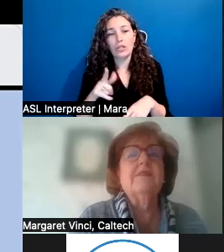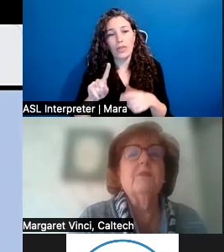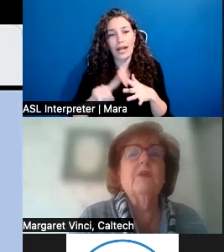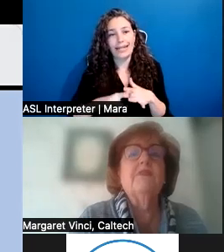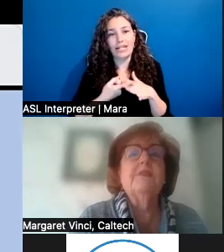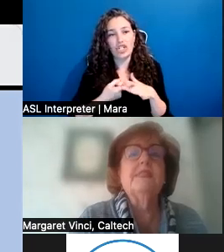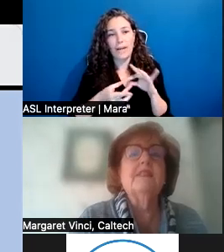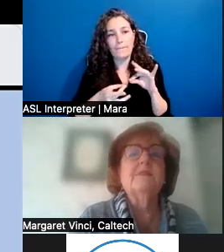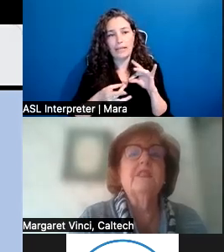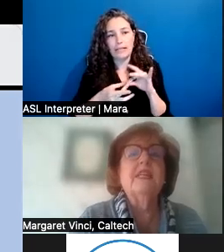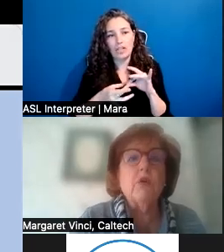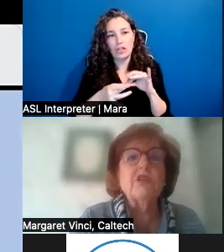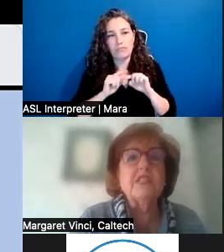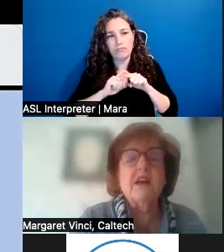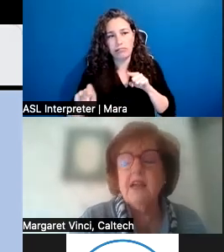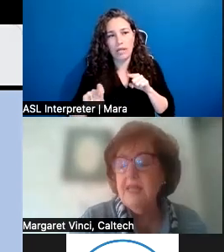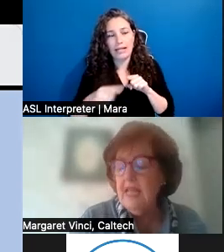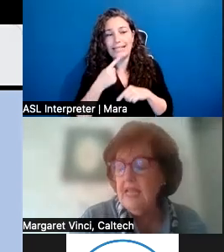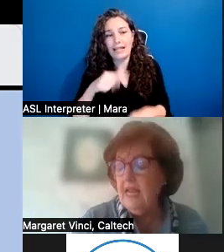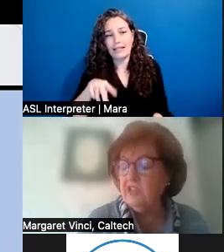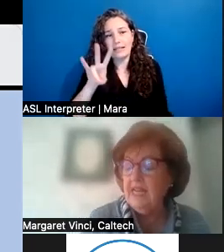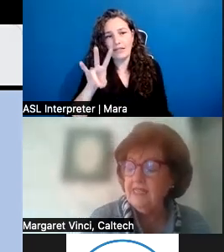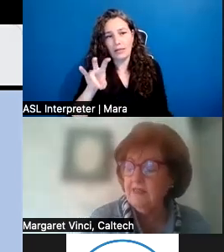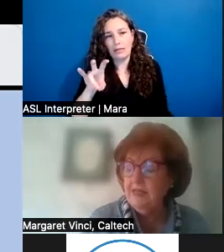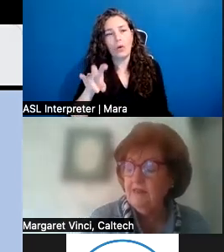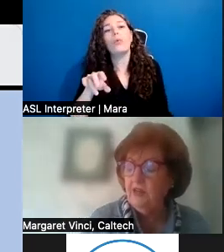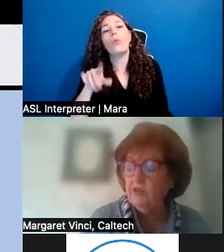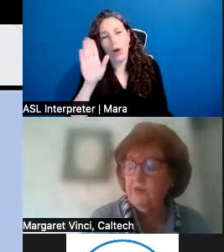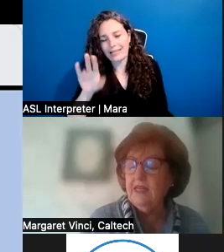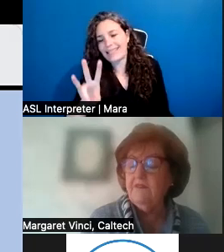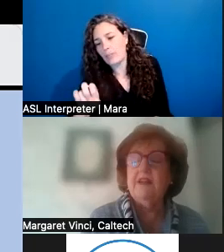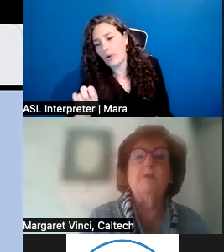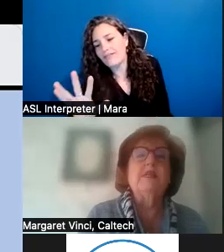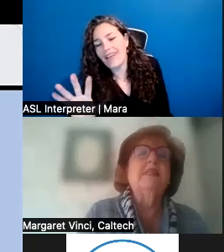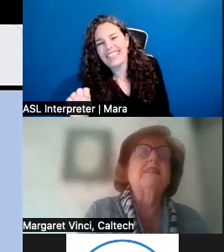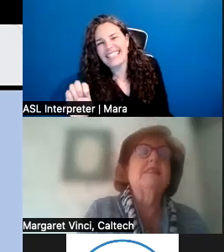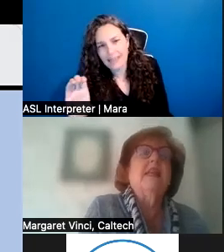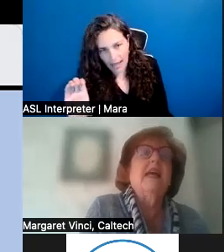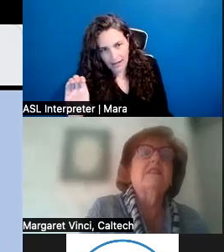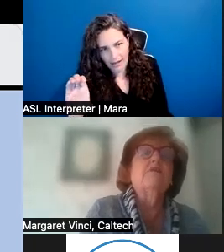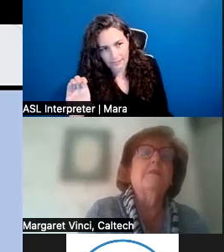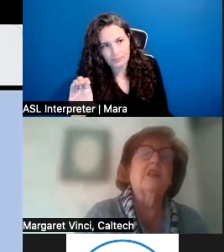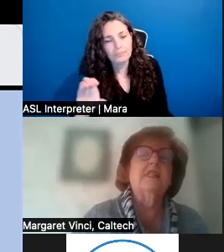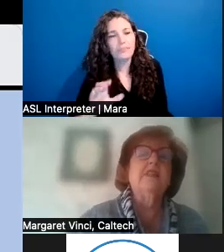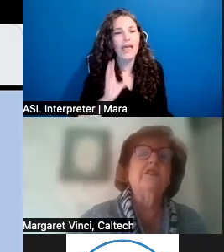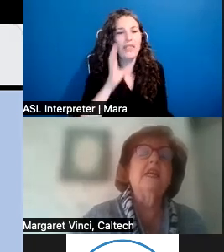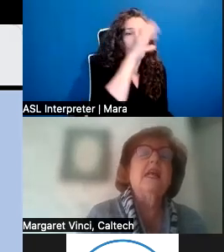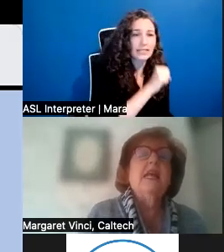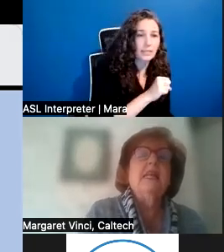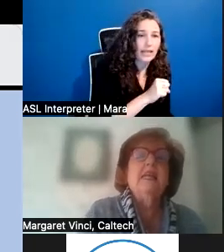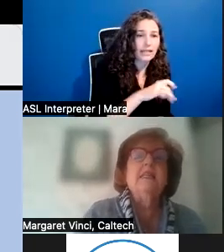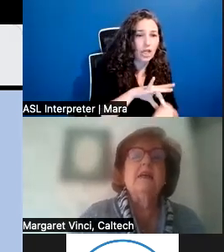at 7.5 seconds was the origin time. It actually estimated the earthquake at a 5.6, and then as the rupture